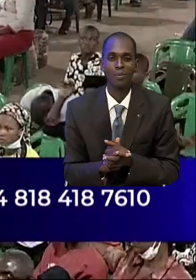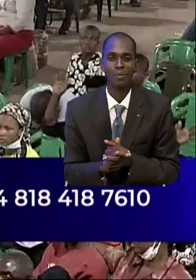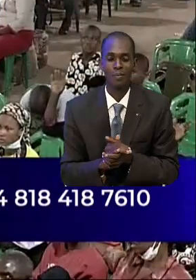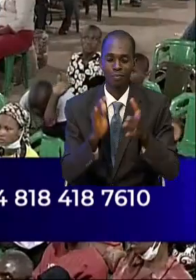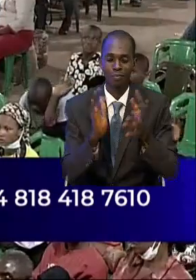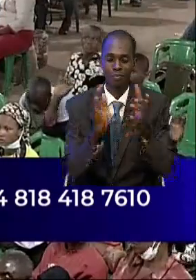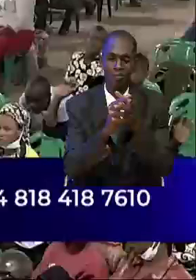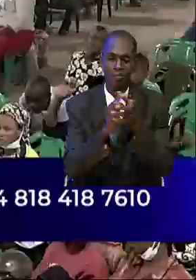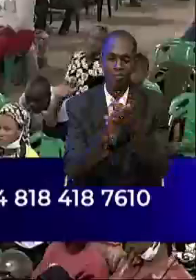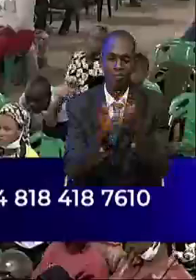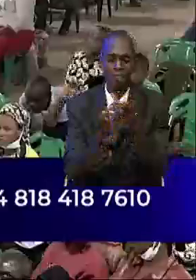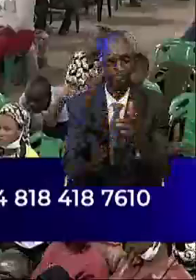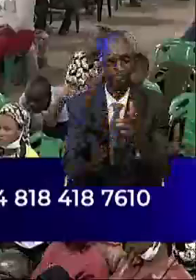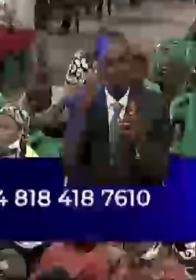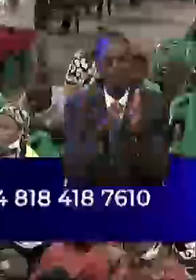Lord.